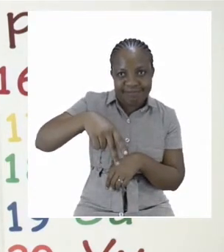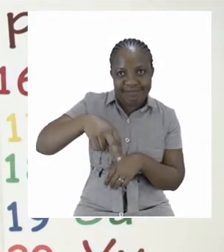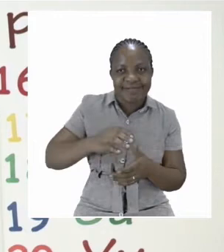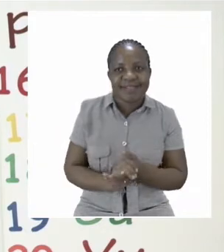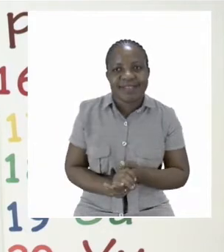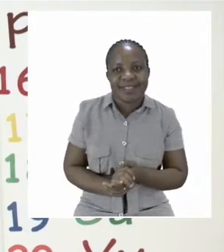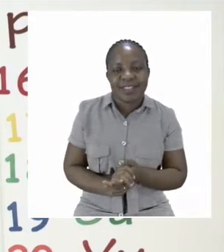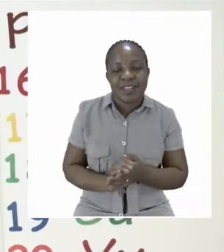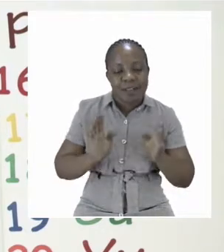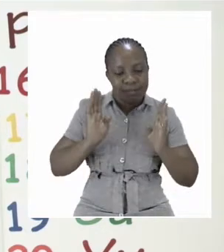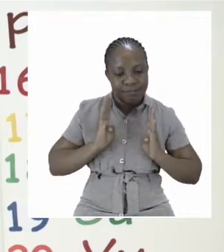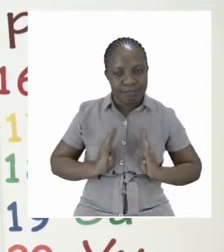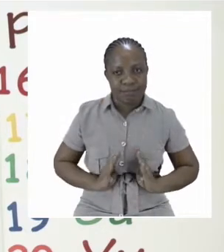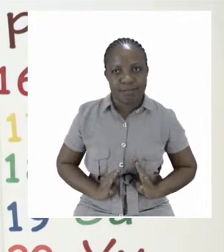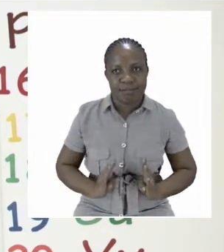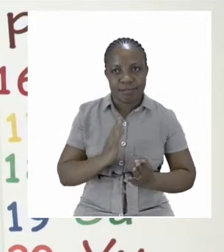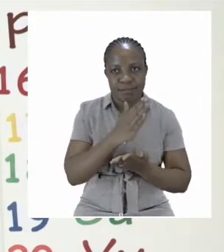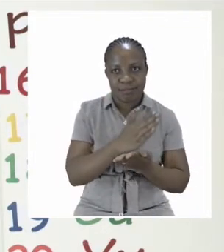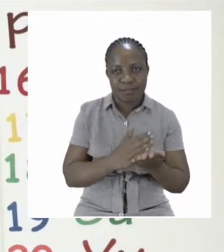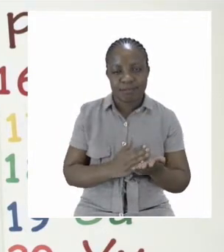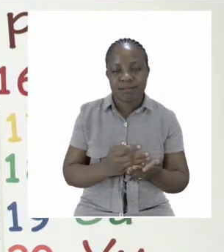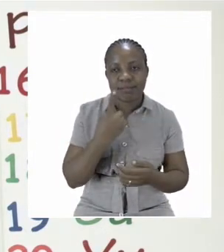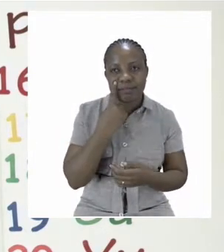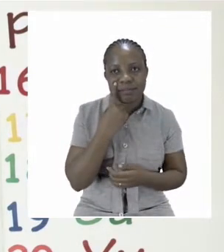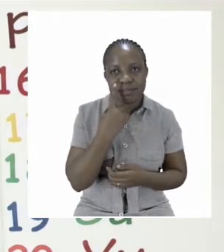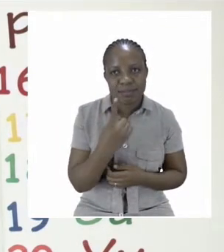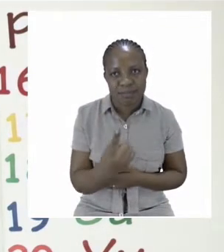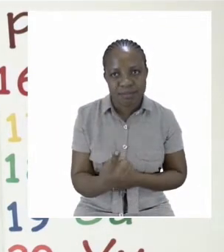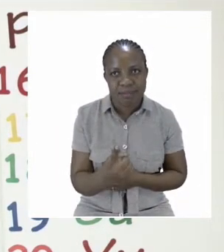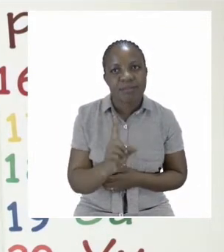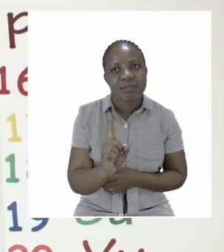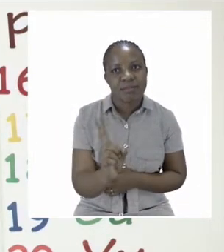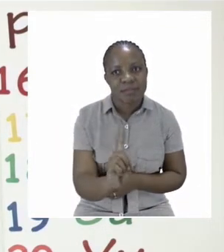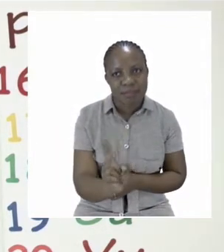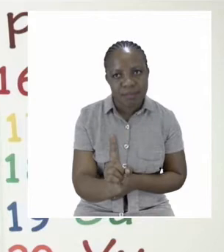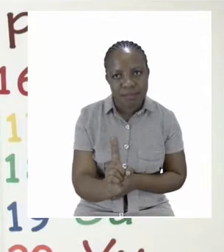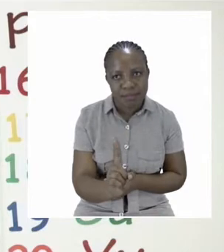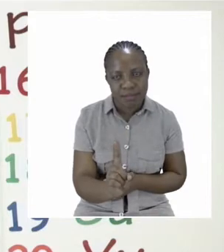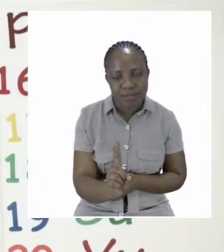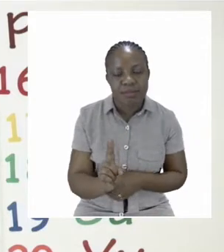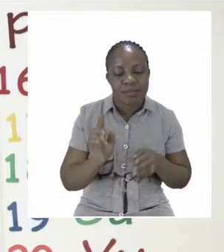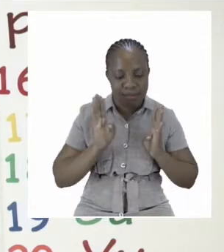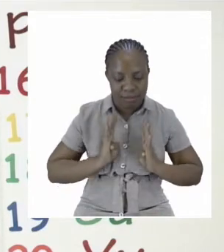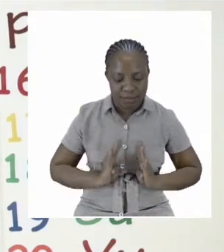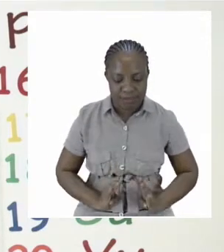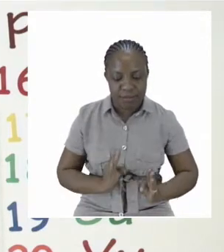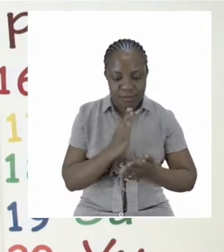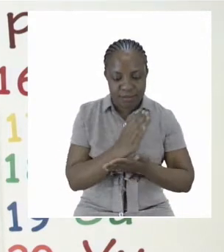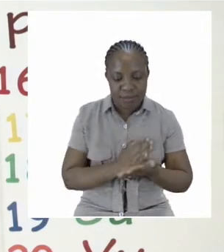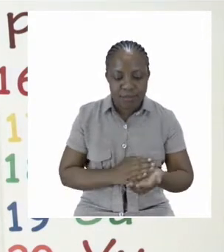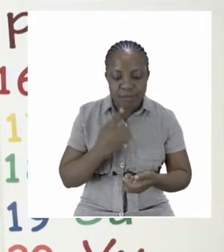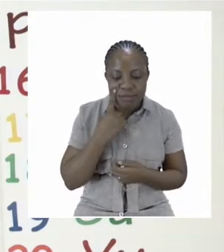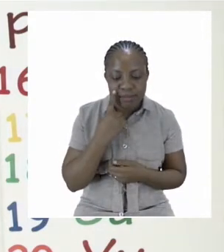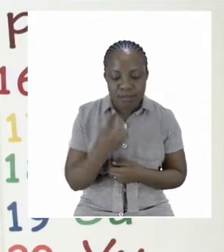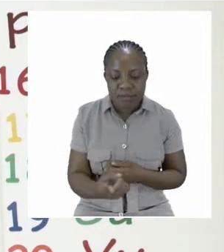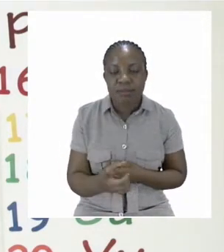What body part can you see? What body part can you see? What body